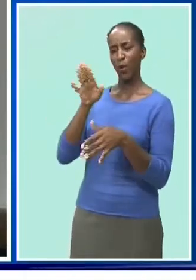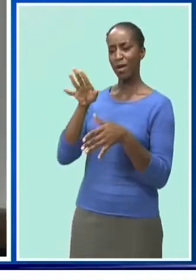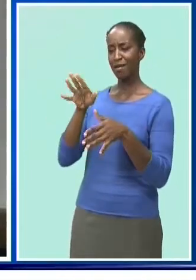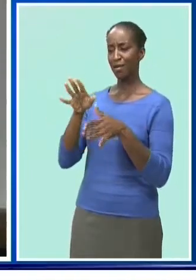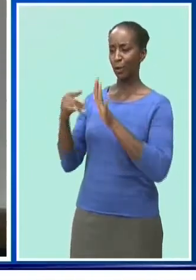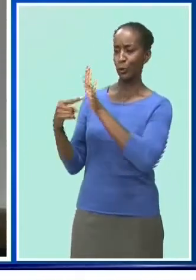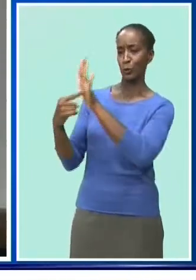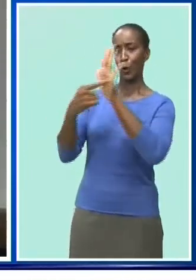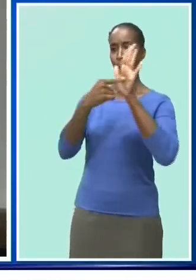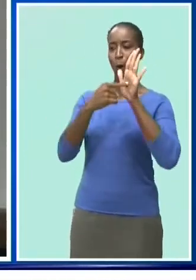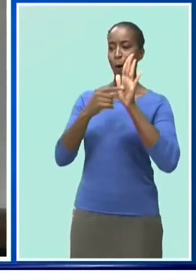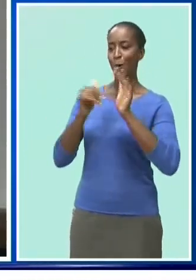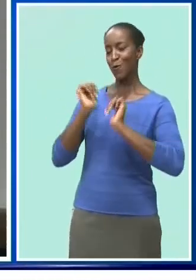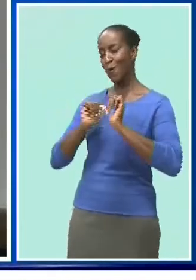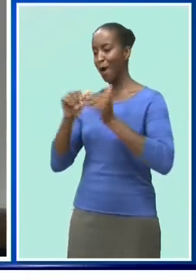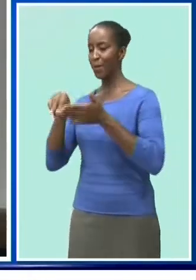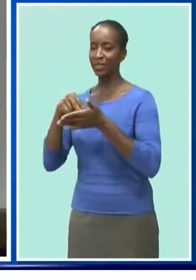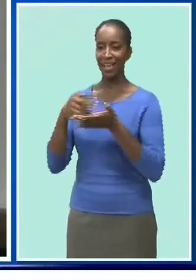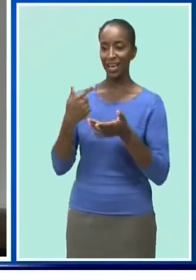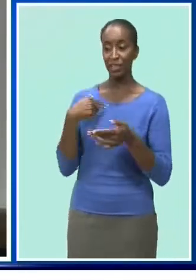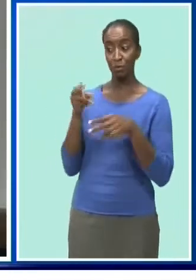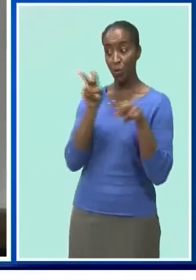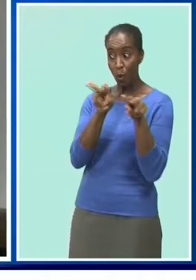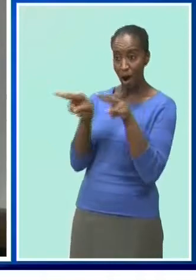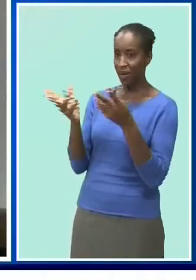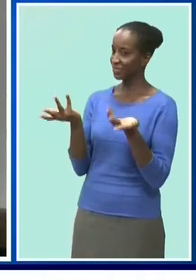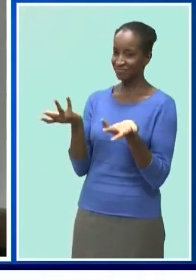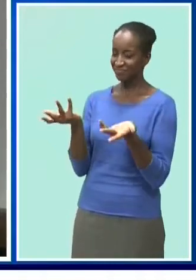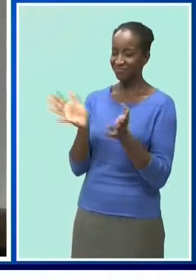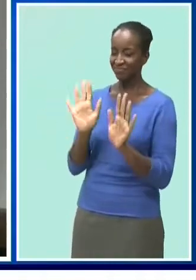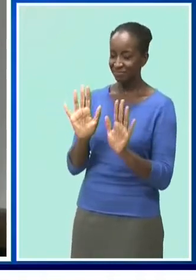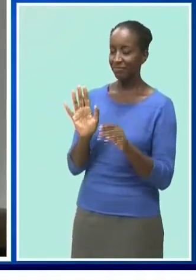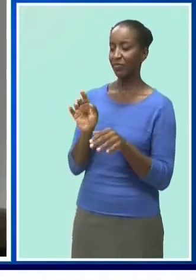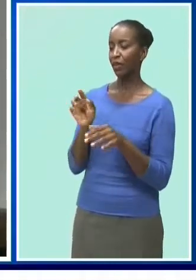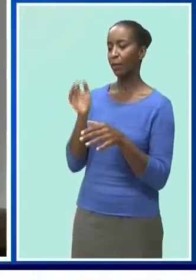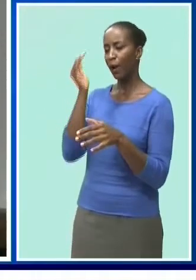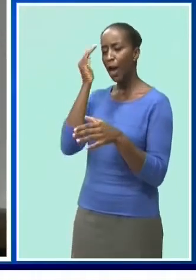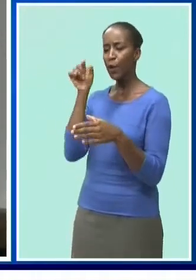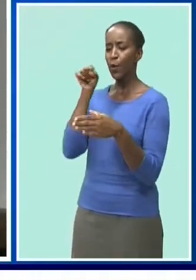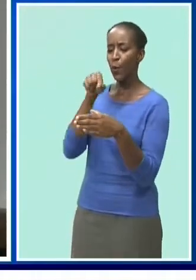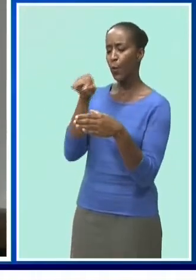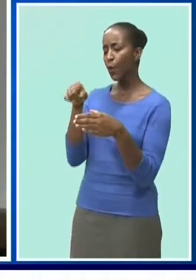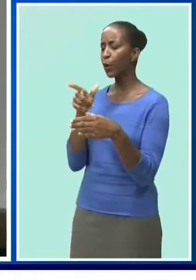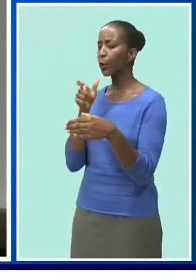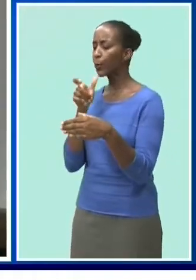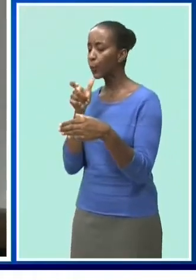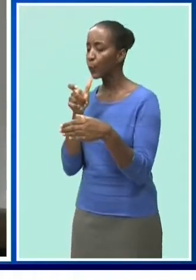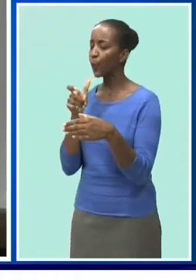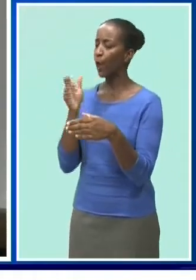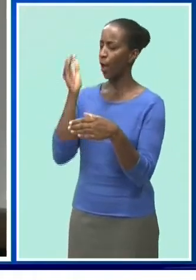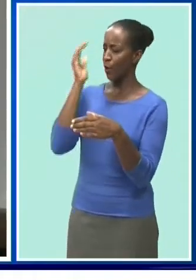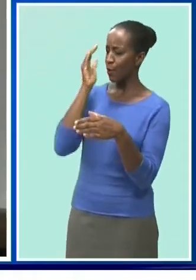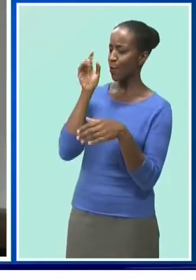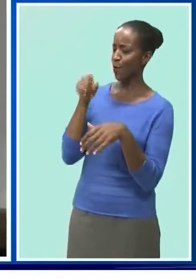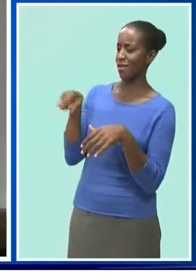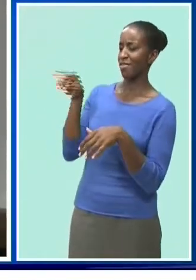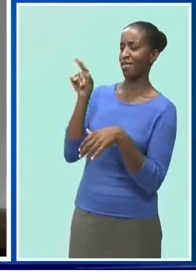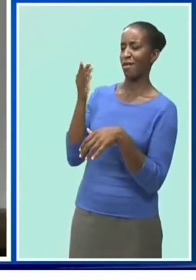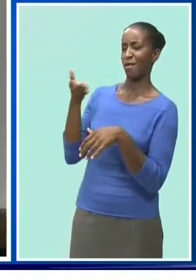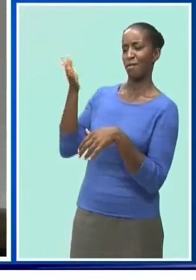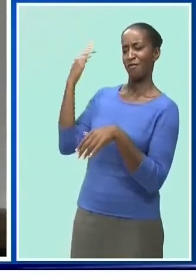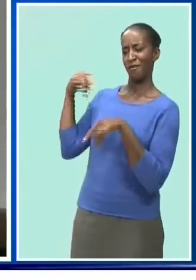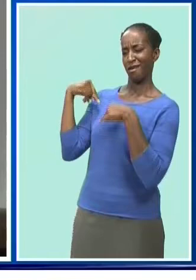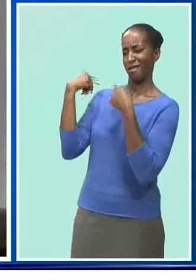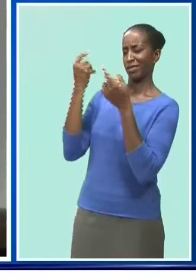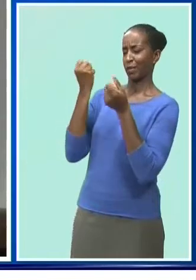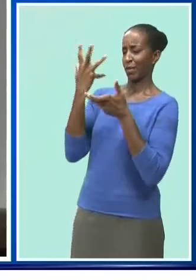you a good idea of the different tiers within and the different